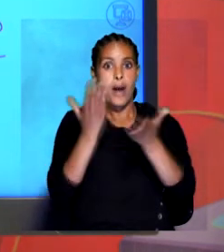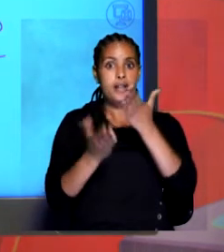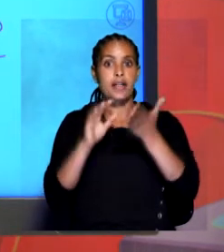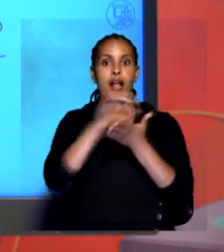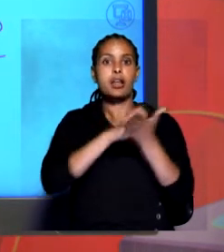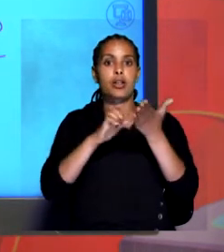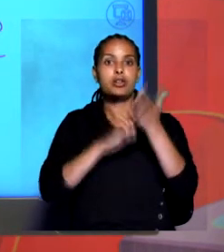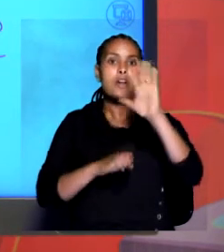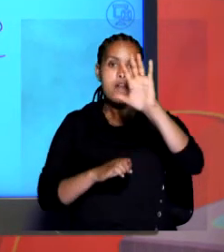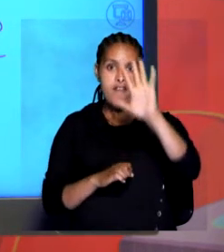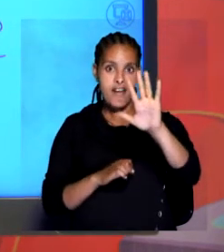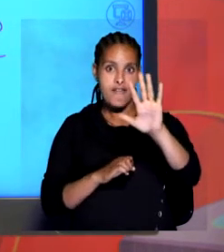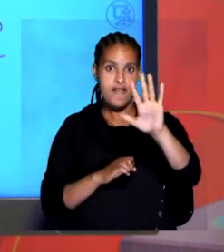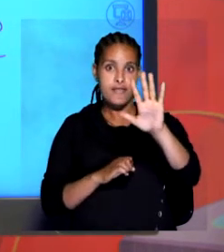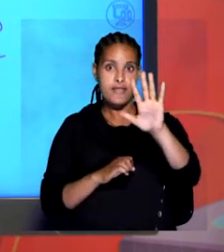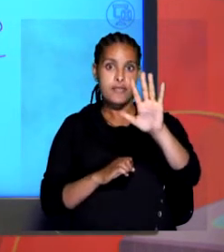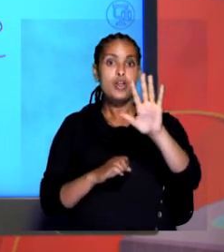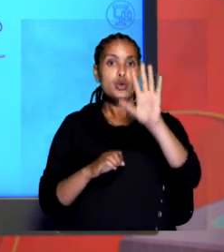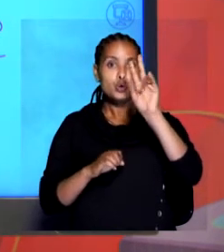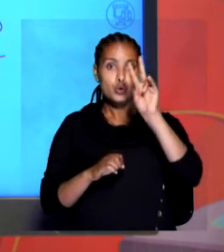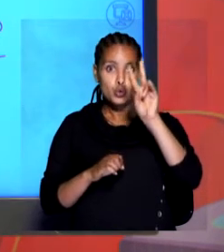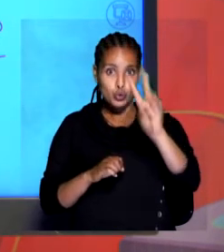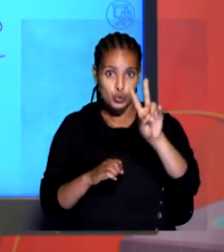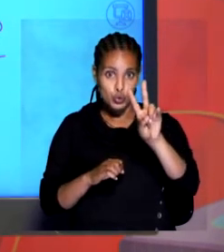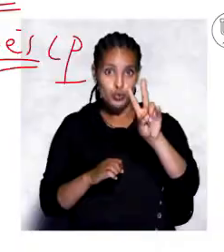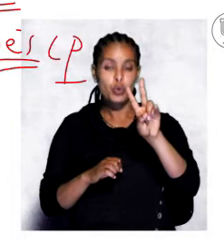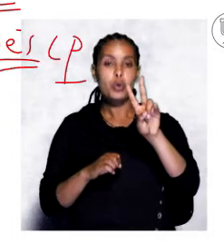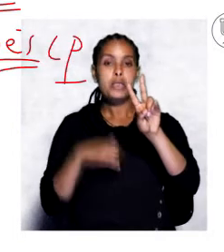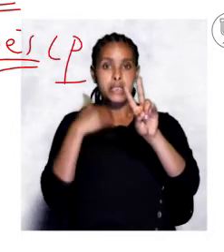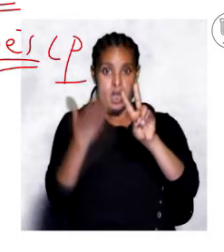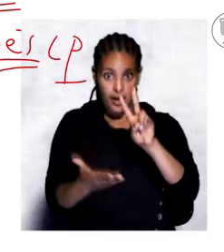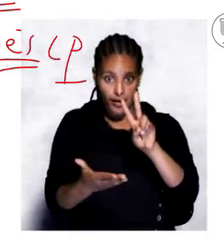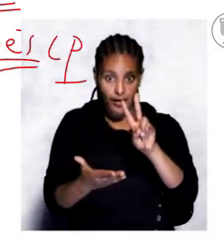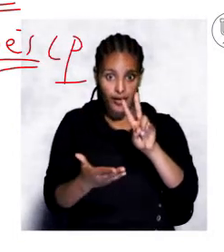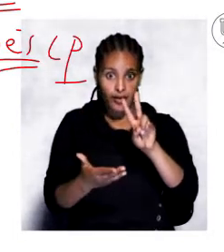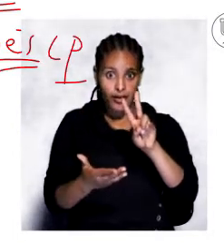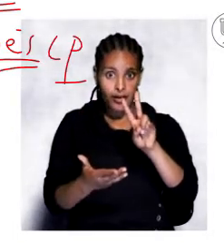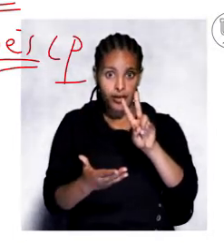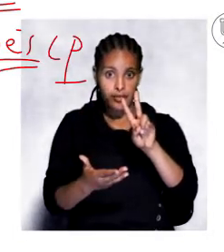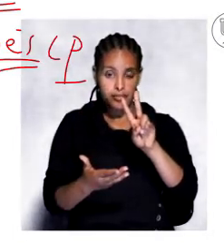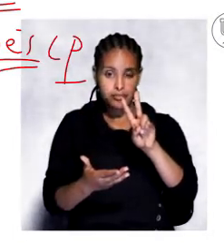electron of phosphorus is 5. Tium. Then